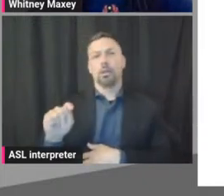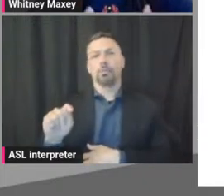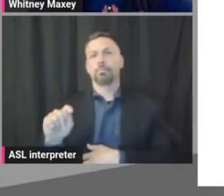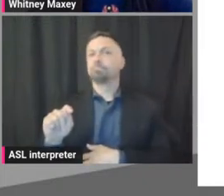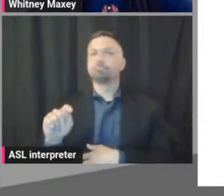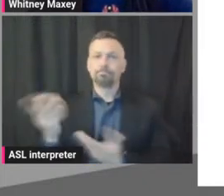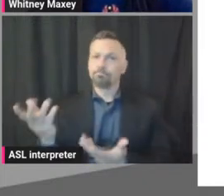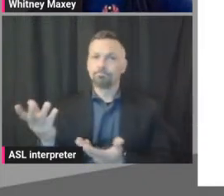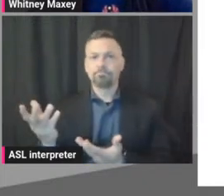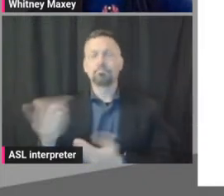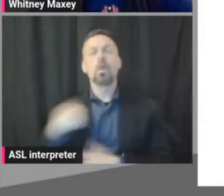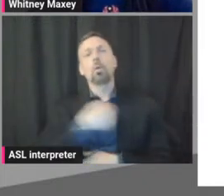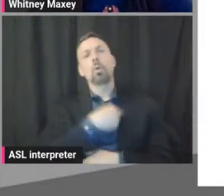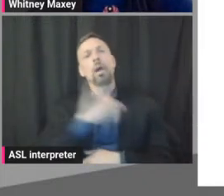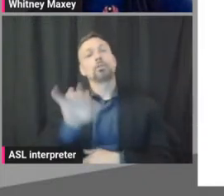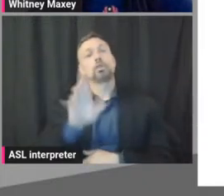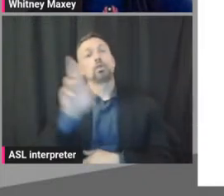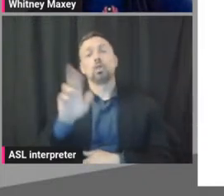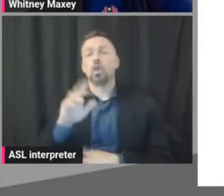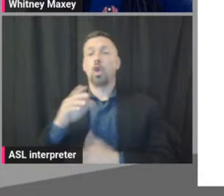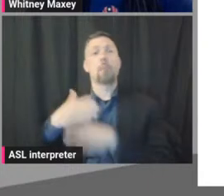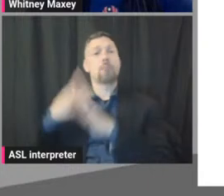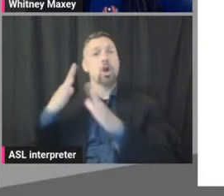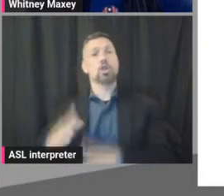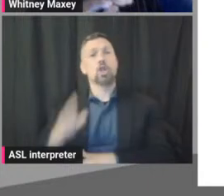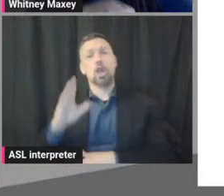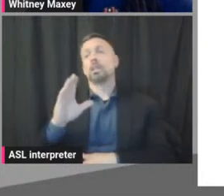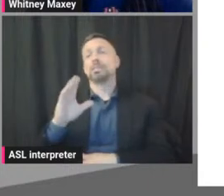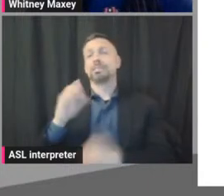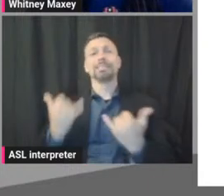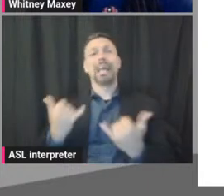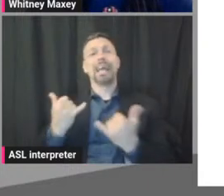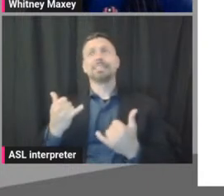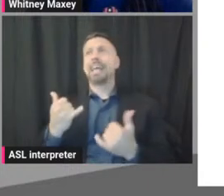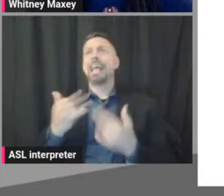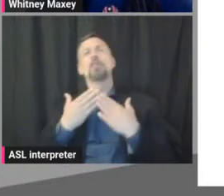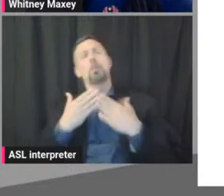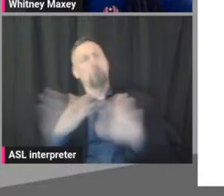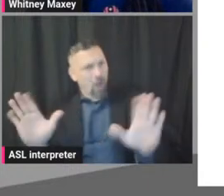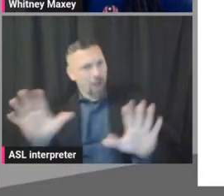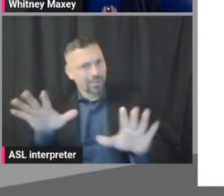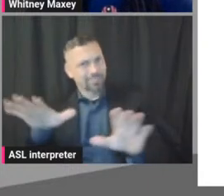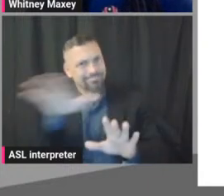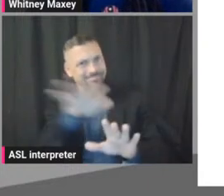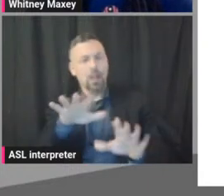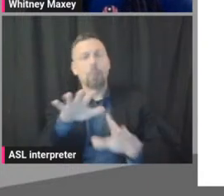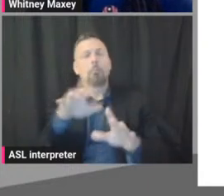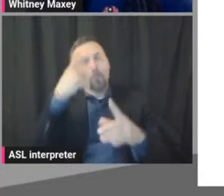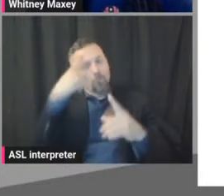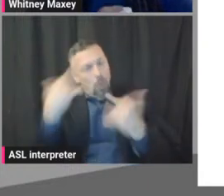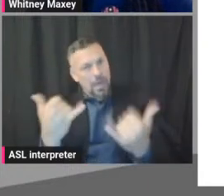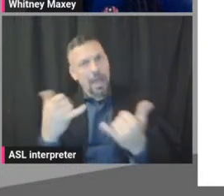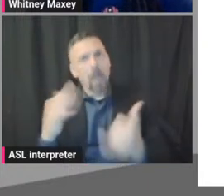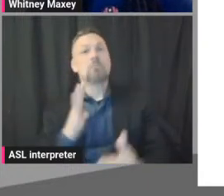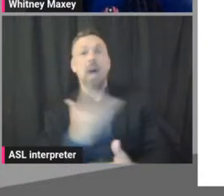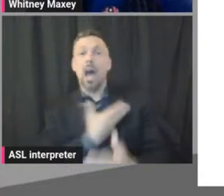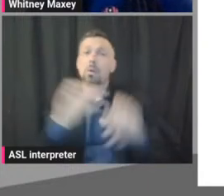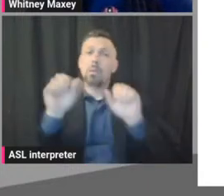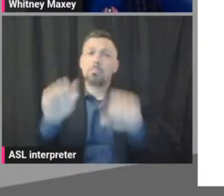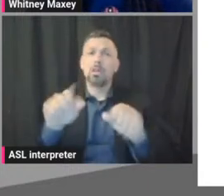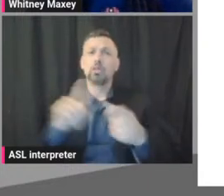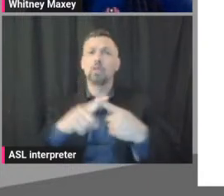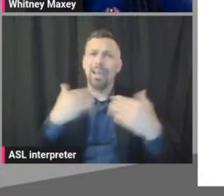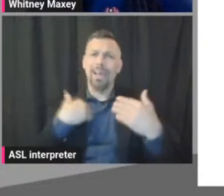We have junior partner status within the broader front, again, for now. However, our ability to have a